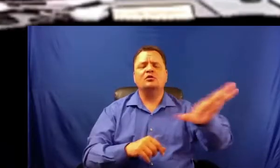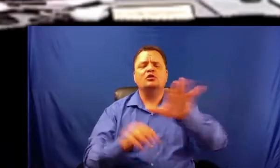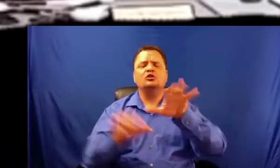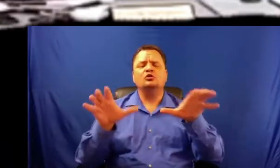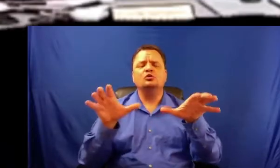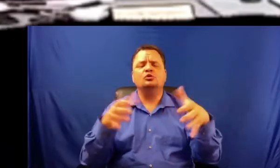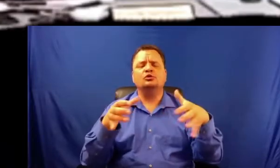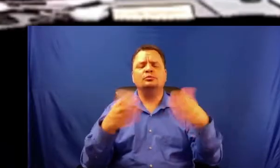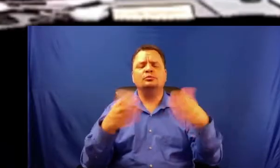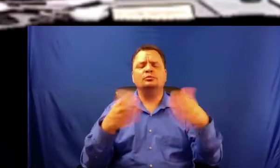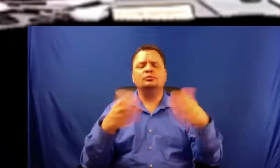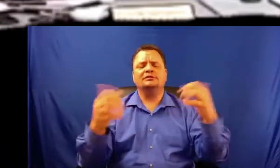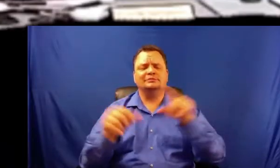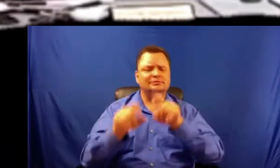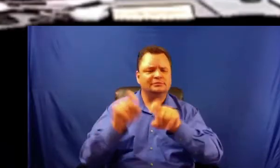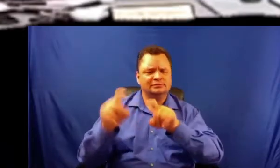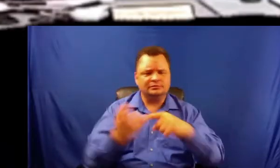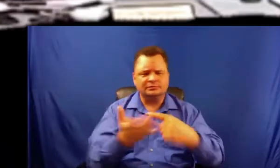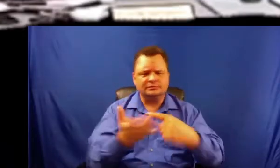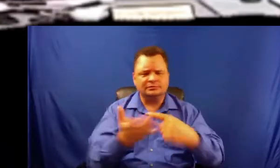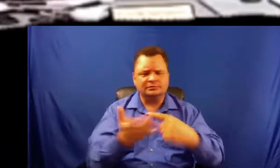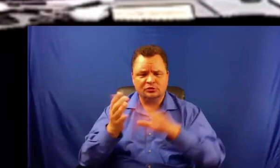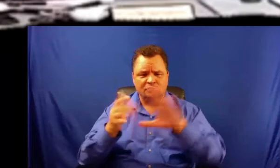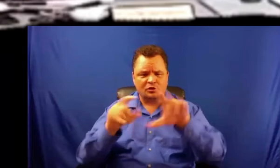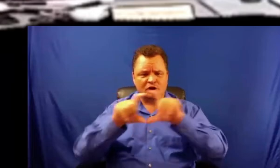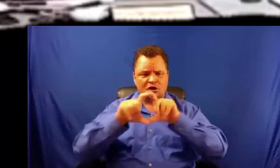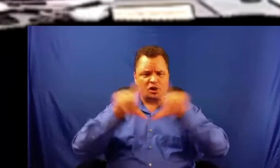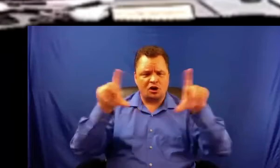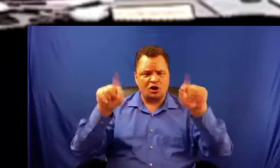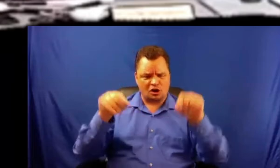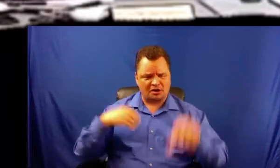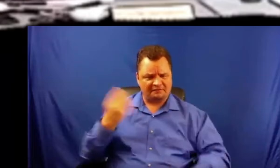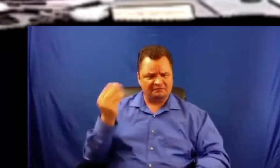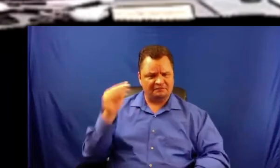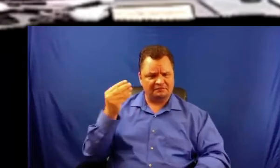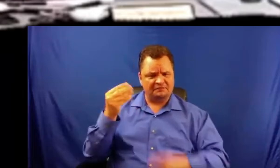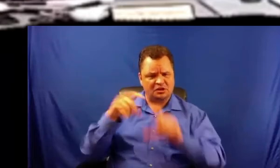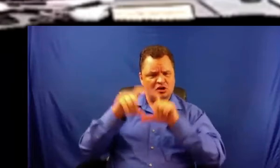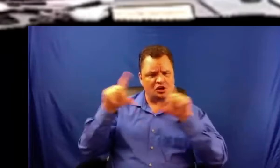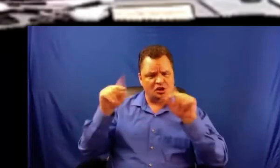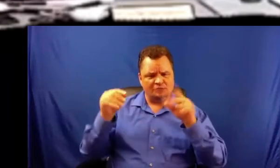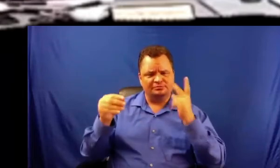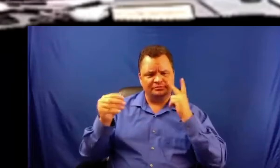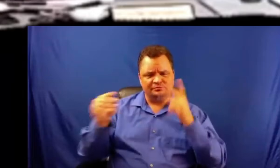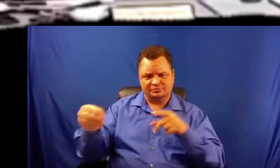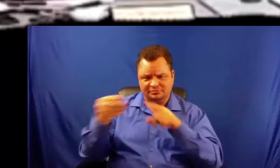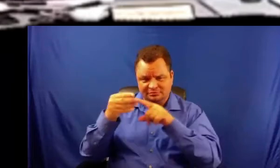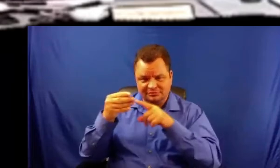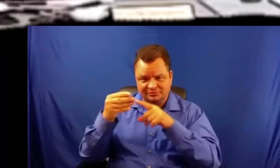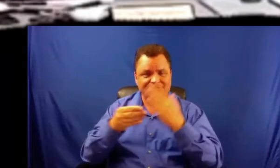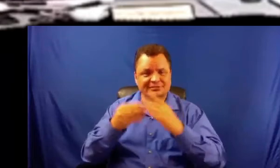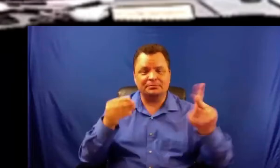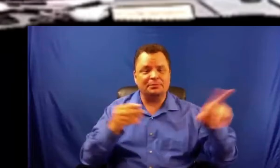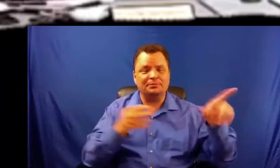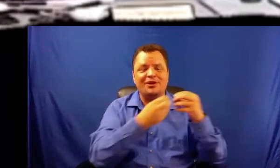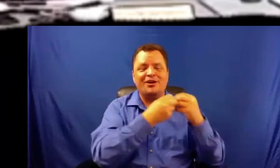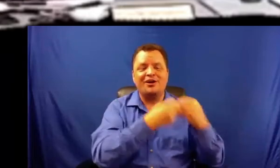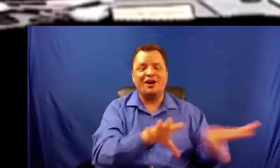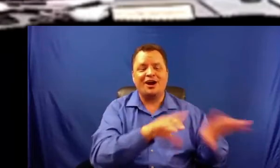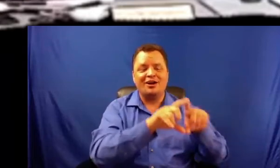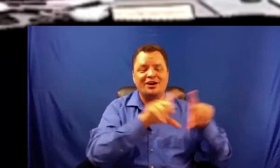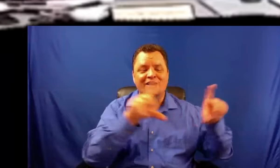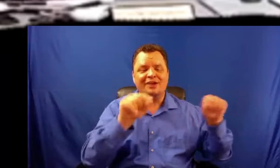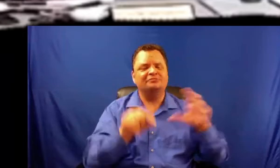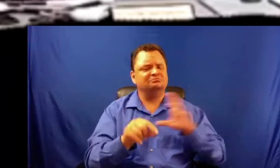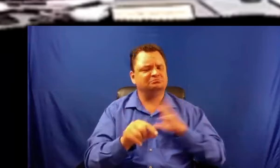pull out your vaccine card. I got my card. We know that some people have already lost theirs, and we're working on making sure we have a process to get those back to people.